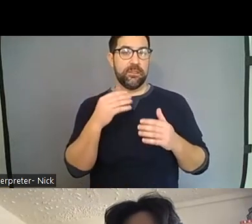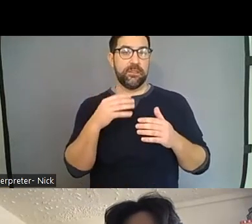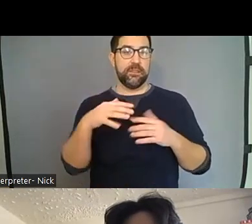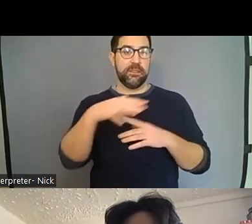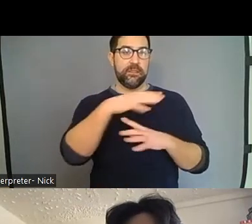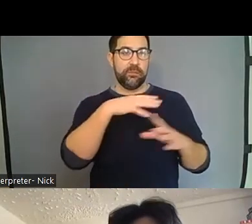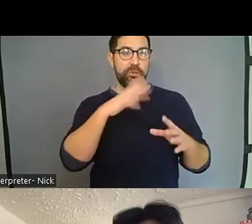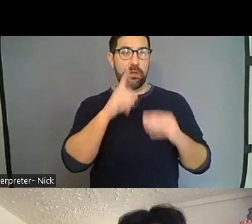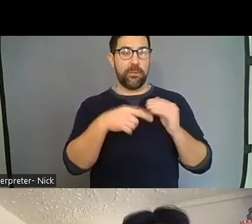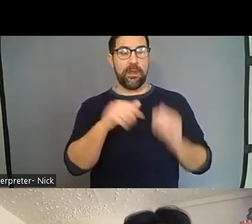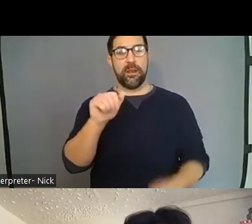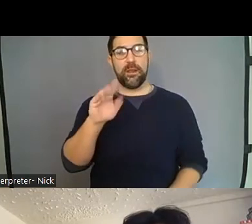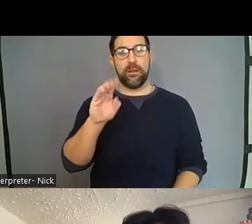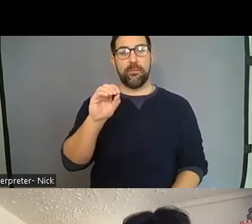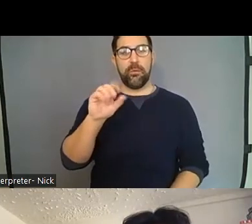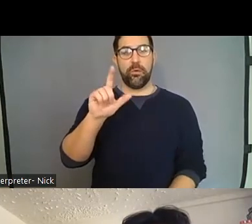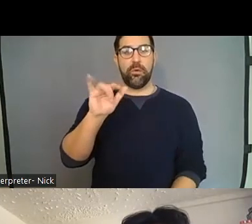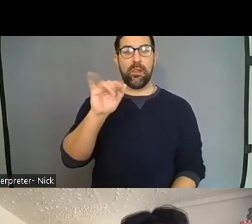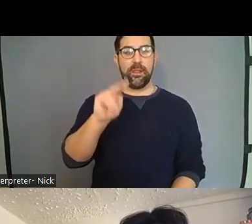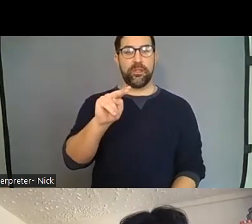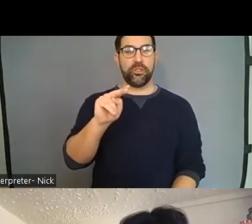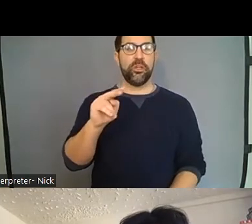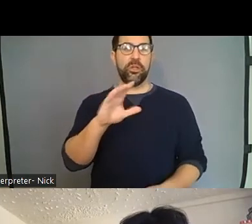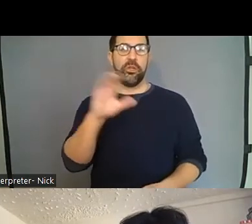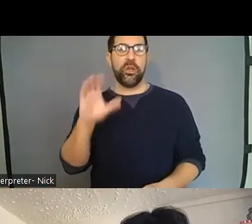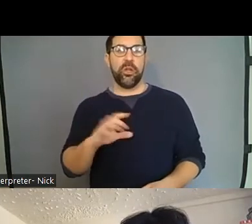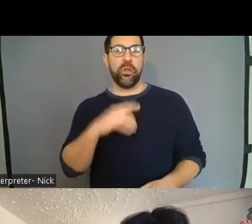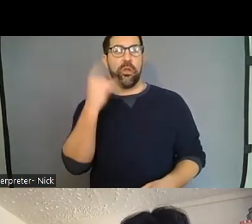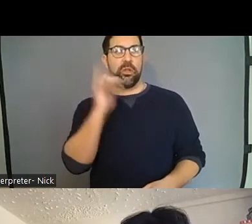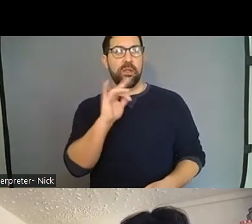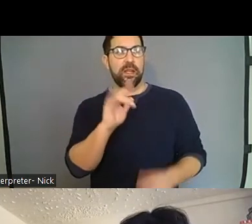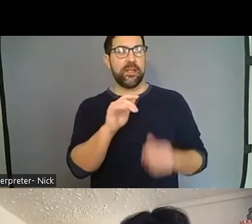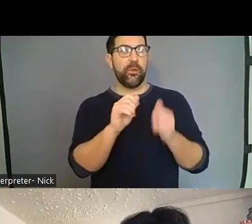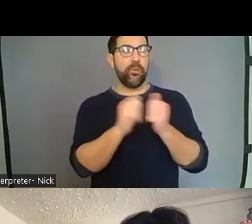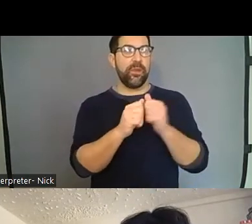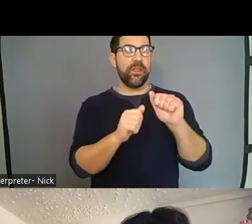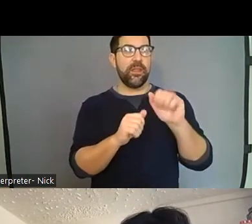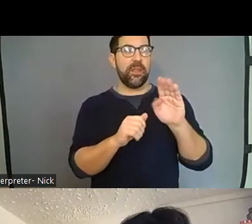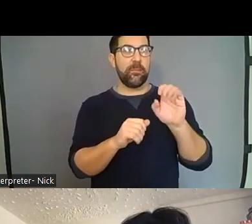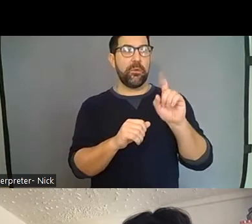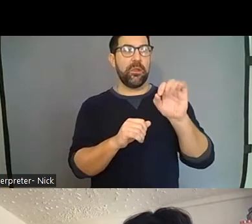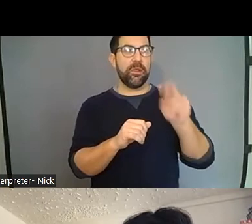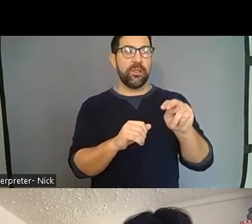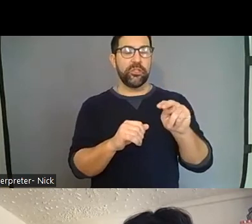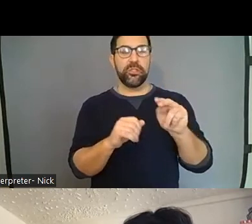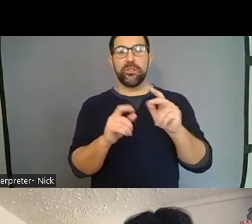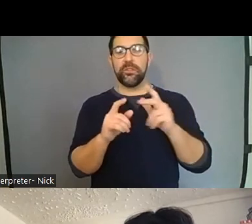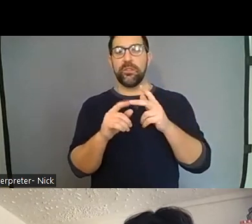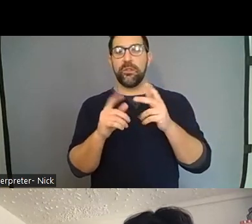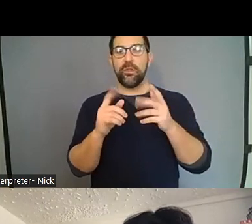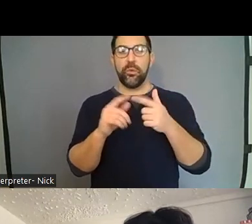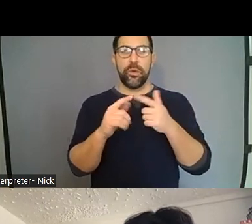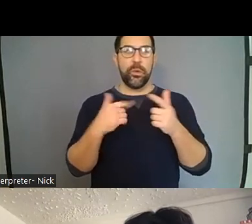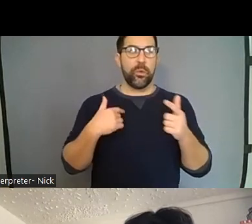and we'll talk about what does Chicago look like with abolition, or what does it look like when we're educating our peers, or what does it look like when we